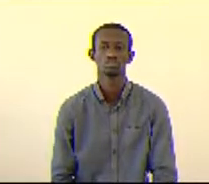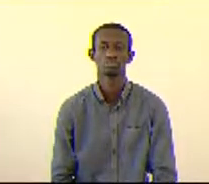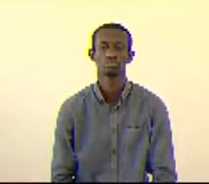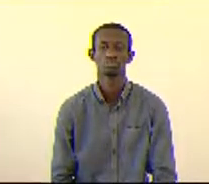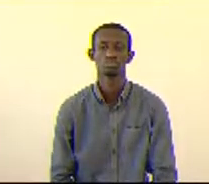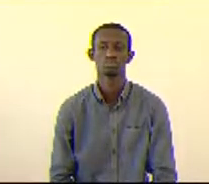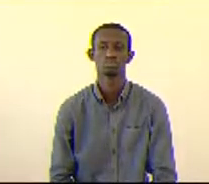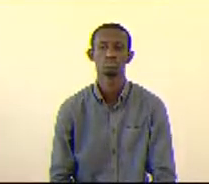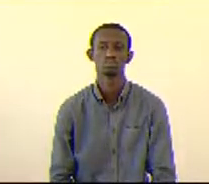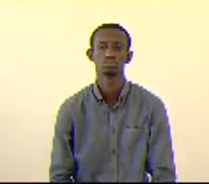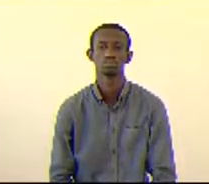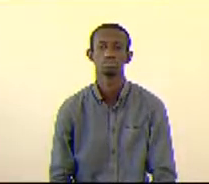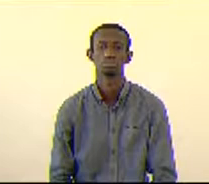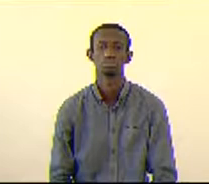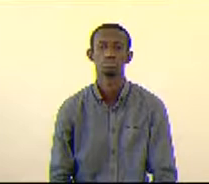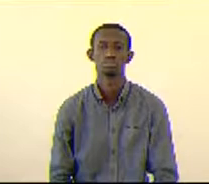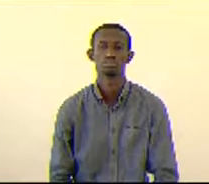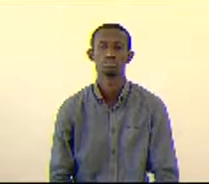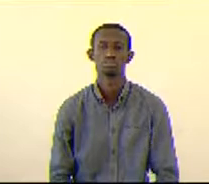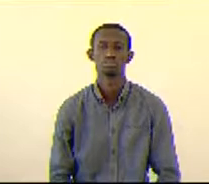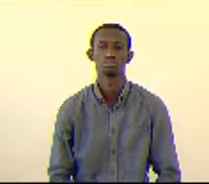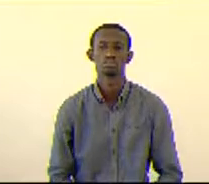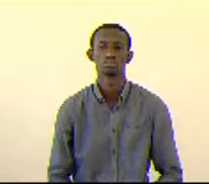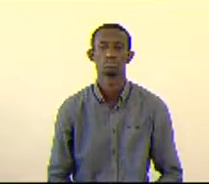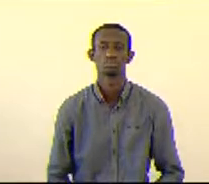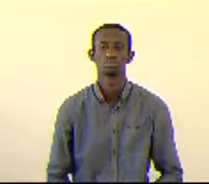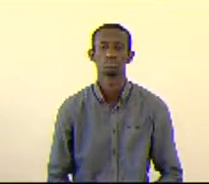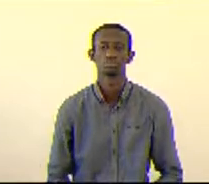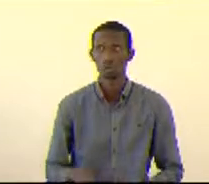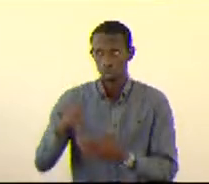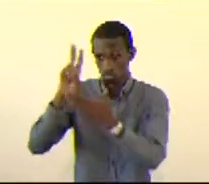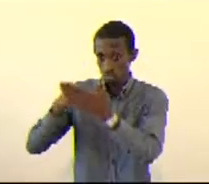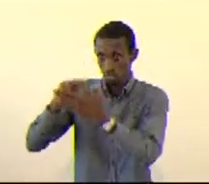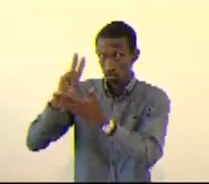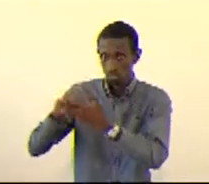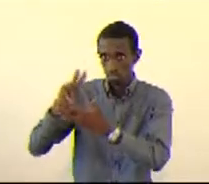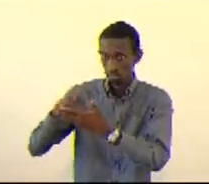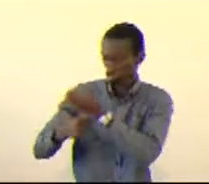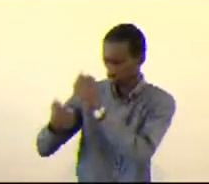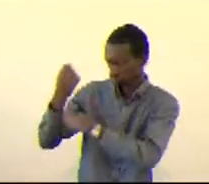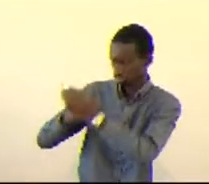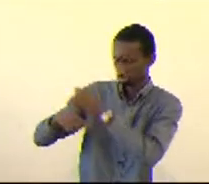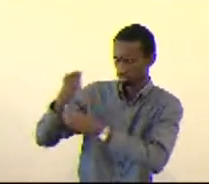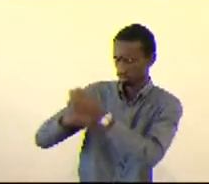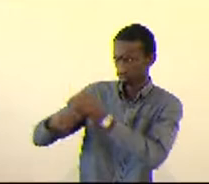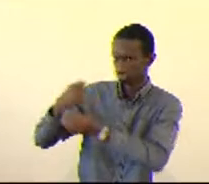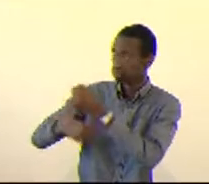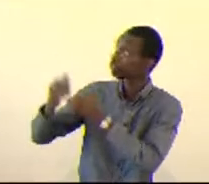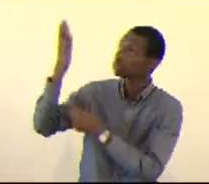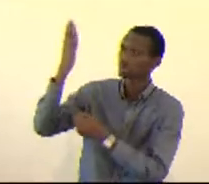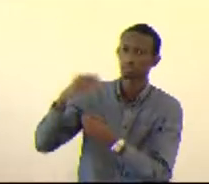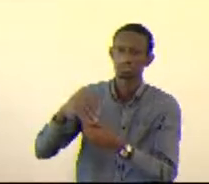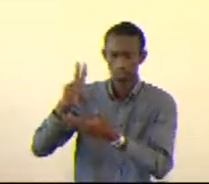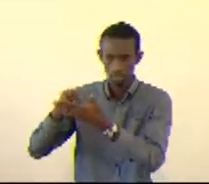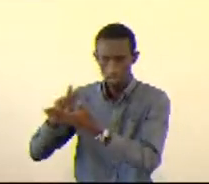Let me clear off that part. In the meantime, you should be reading the assignment, the activity, because we need to interpret it